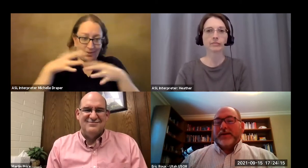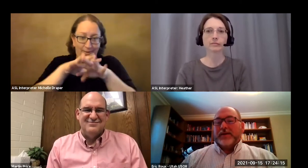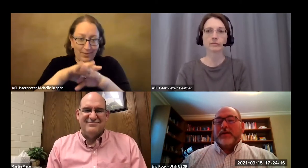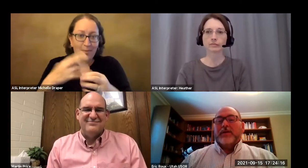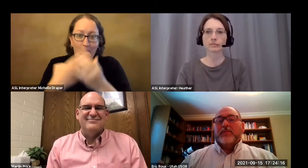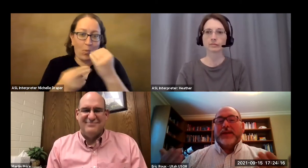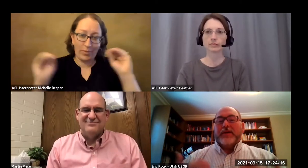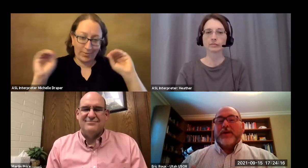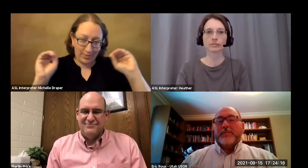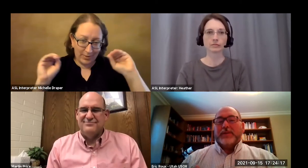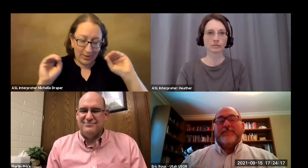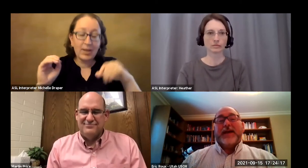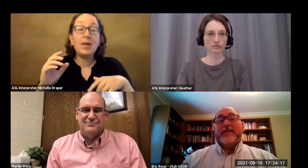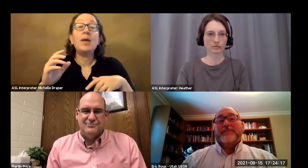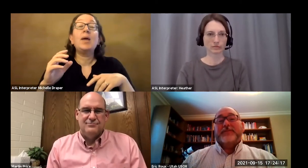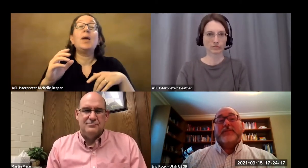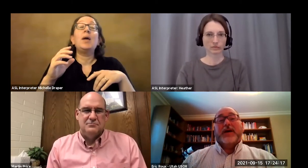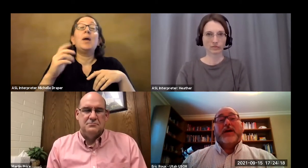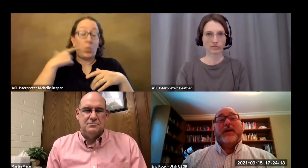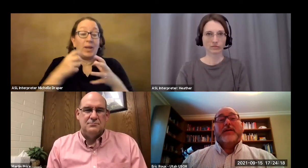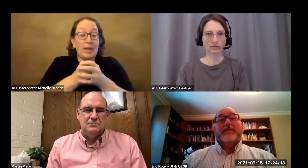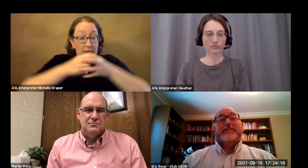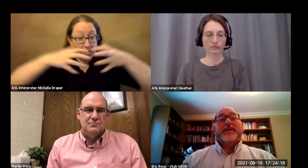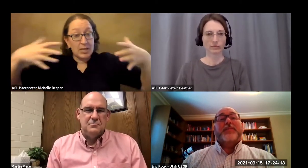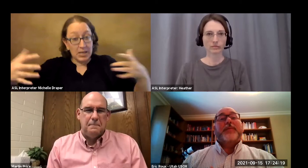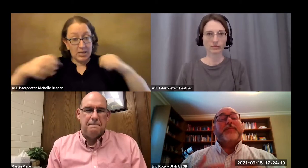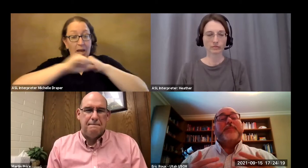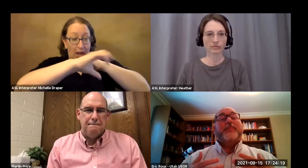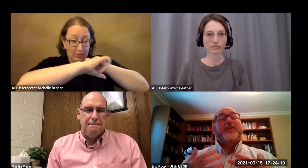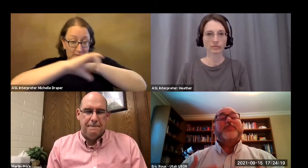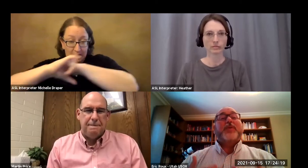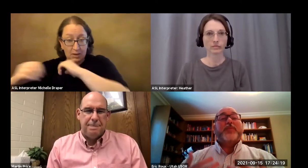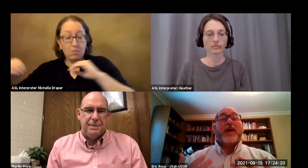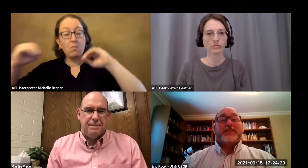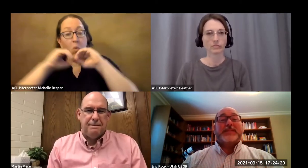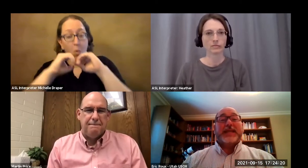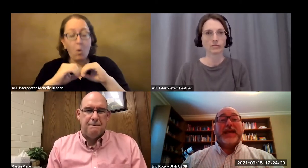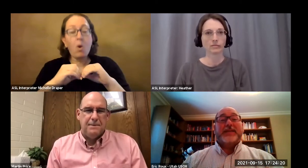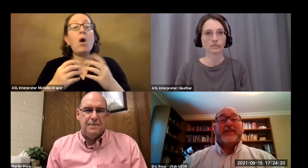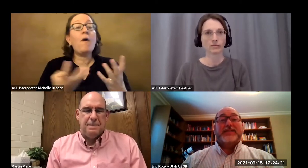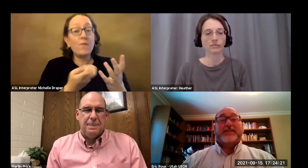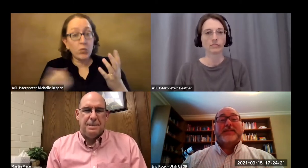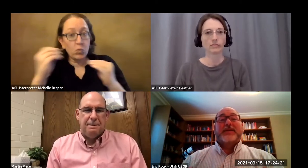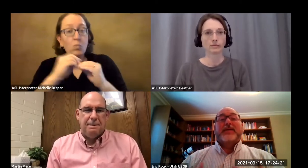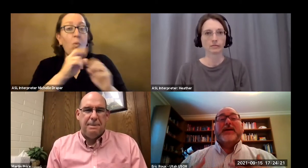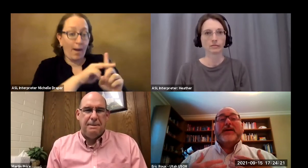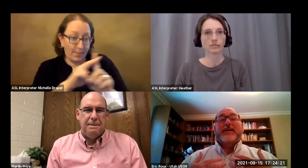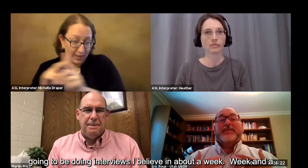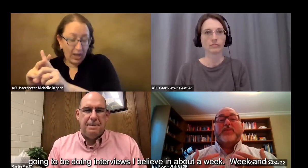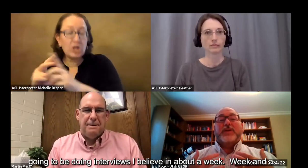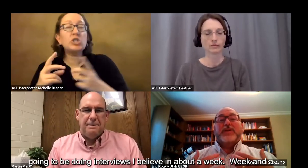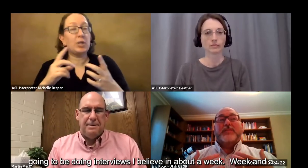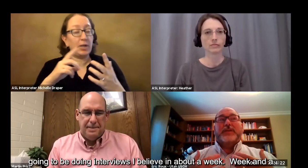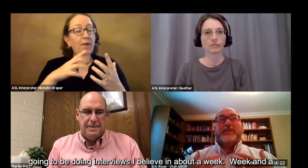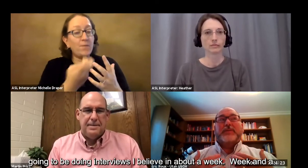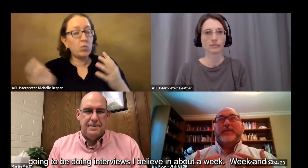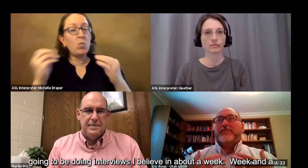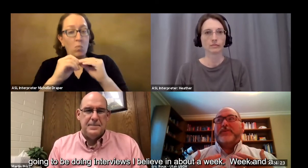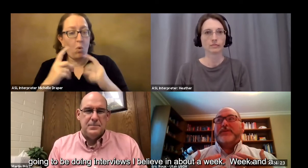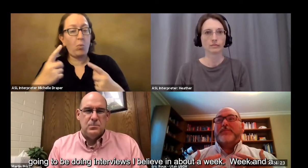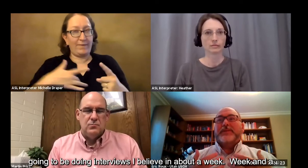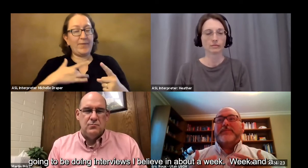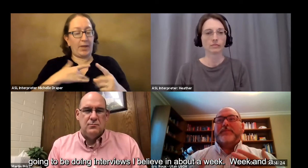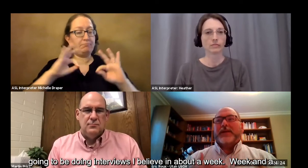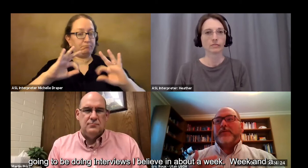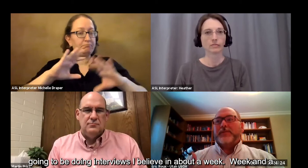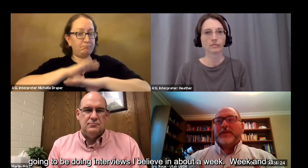little wider. We now, I believe, have some much more promising candidates. So we're going to be doing